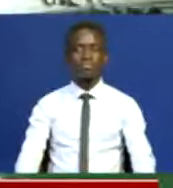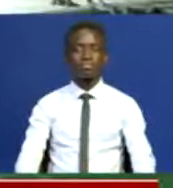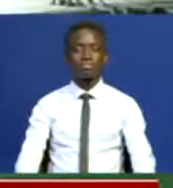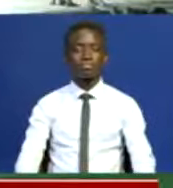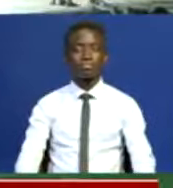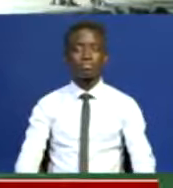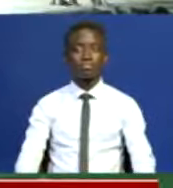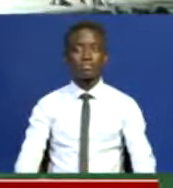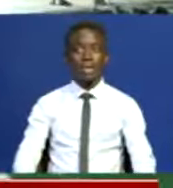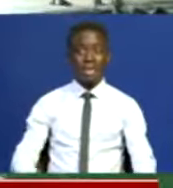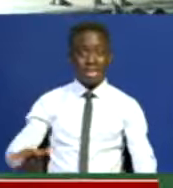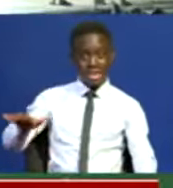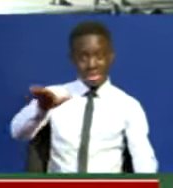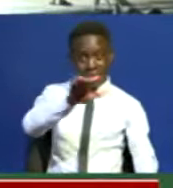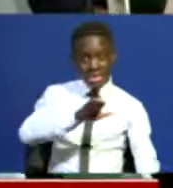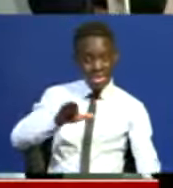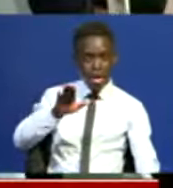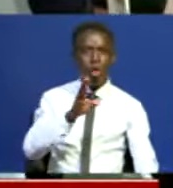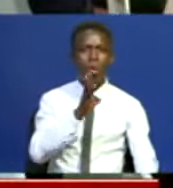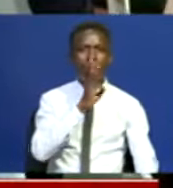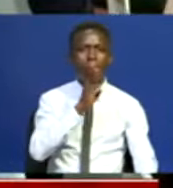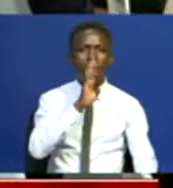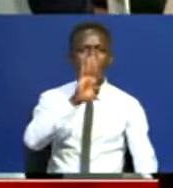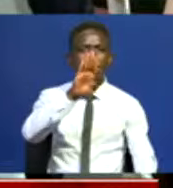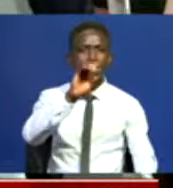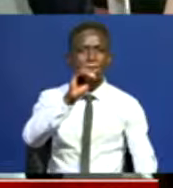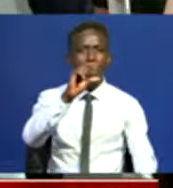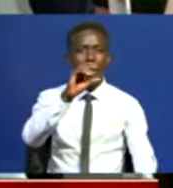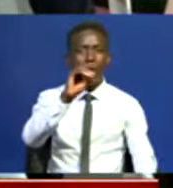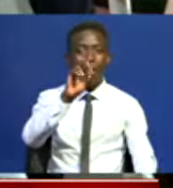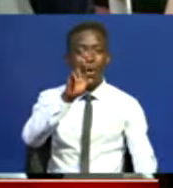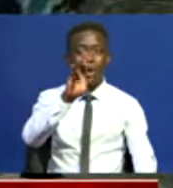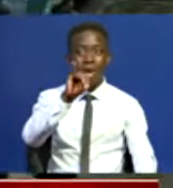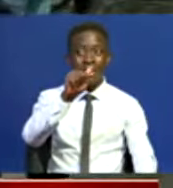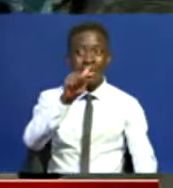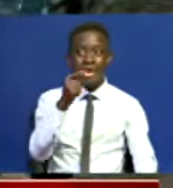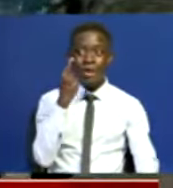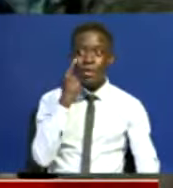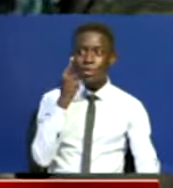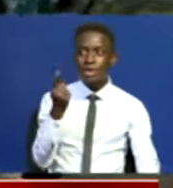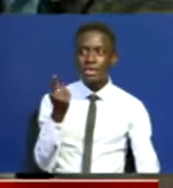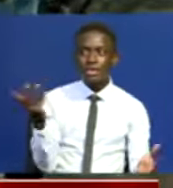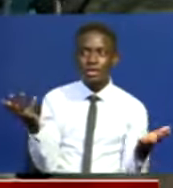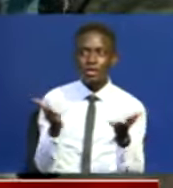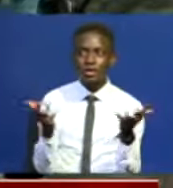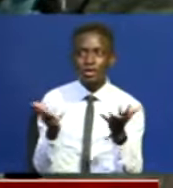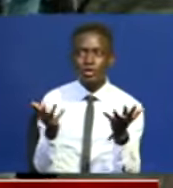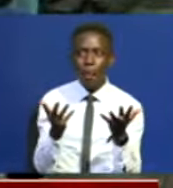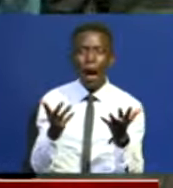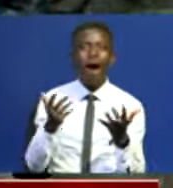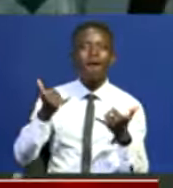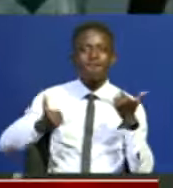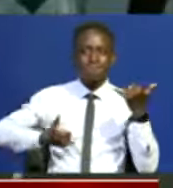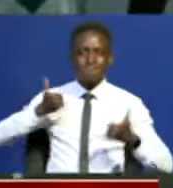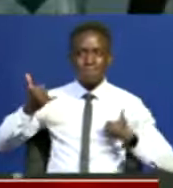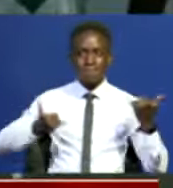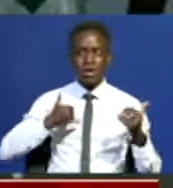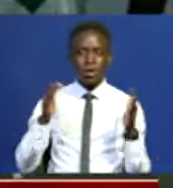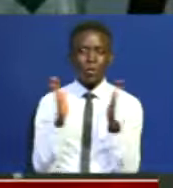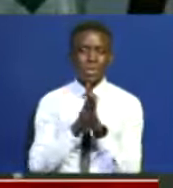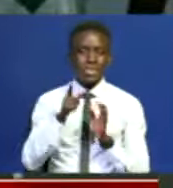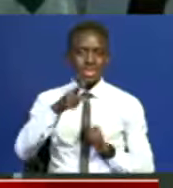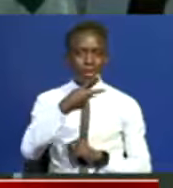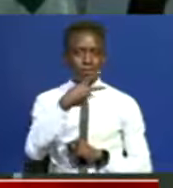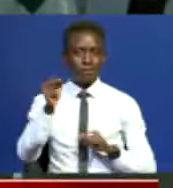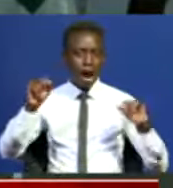At the Lake Bogoria Spa, the locals tale of the boom that has come with the festive season. Wakati